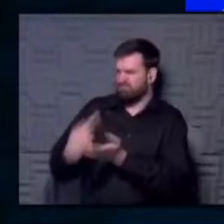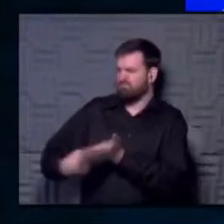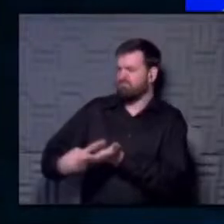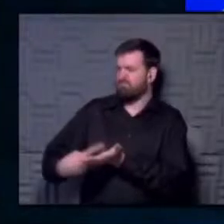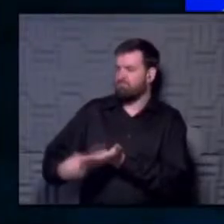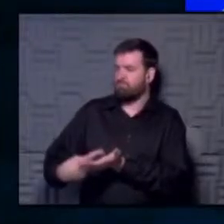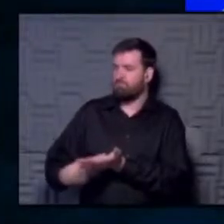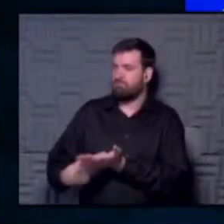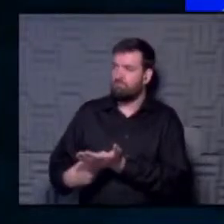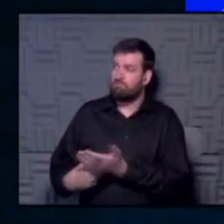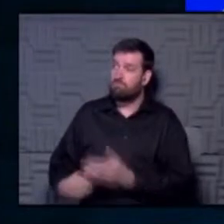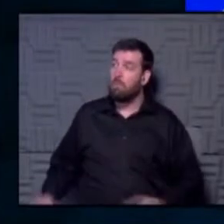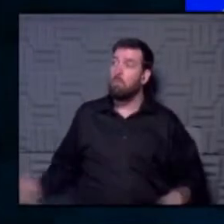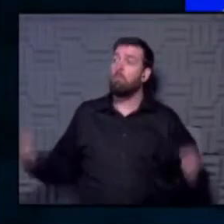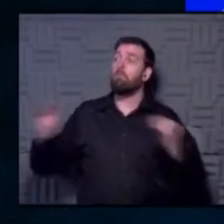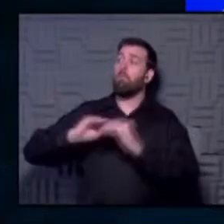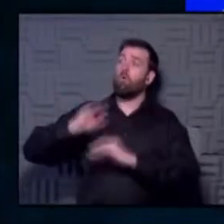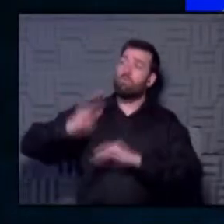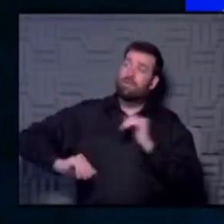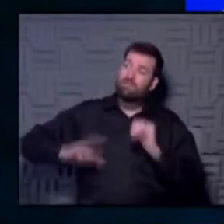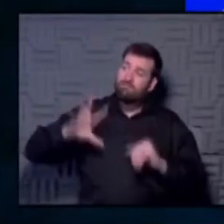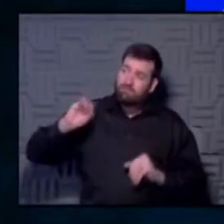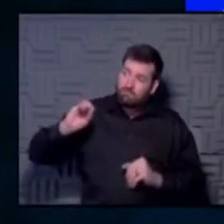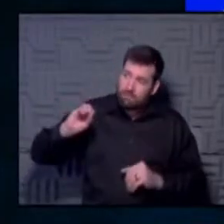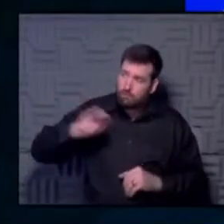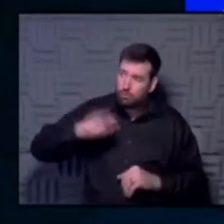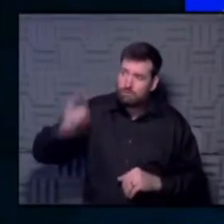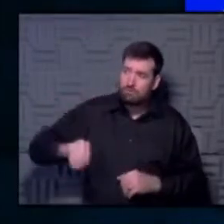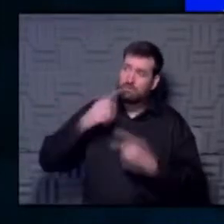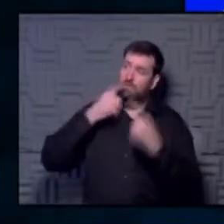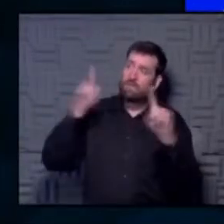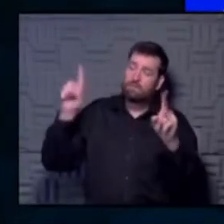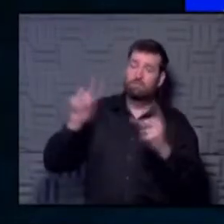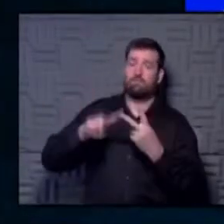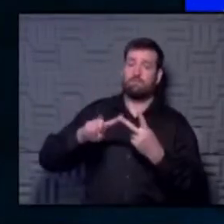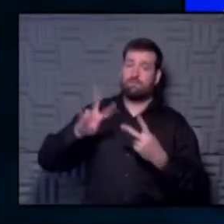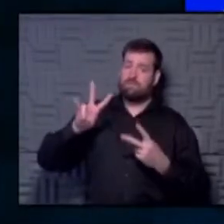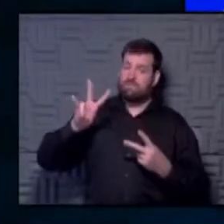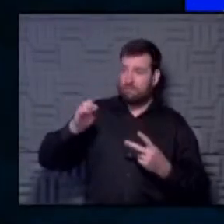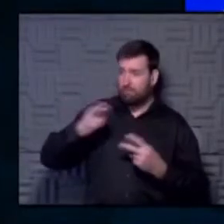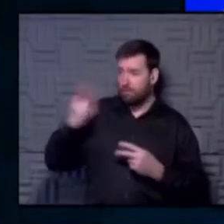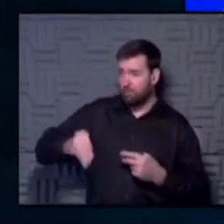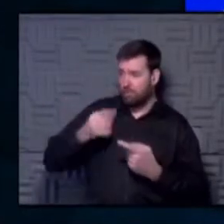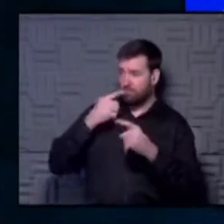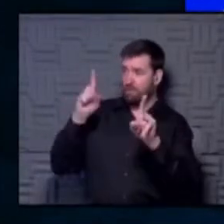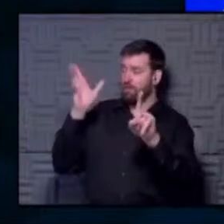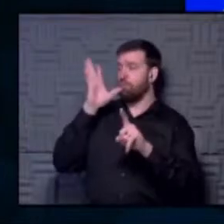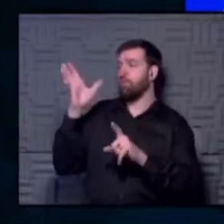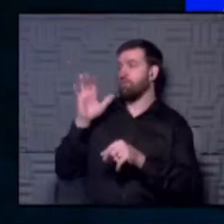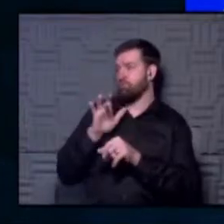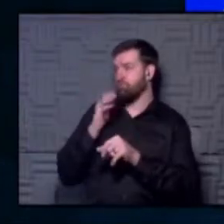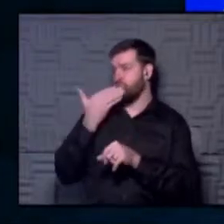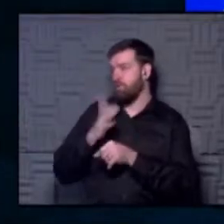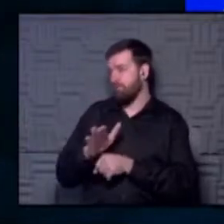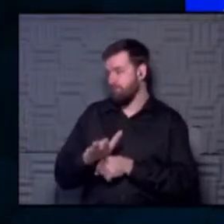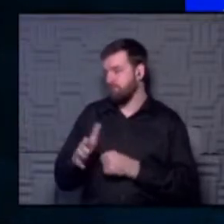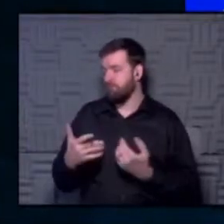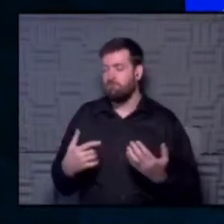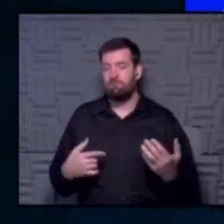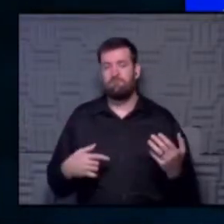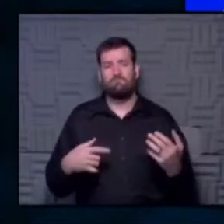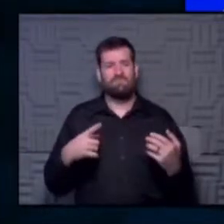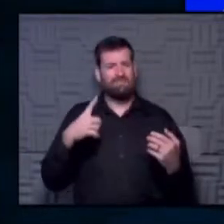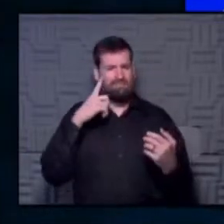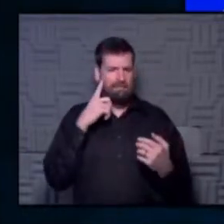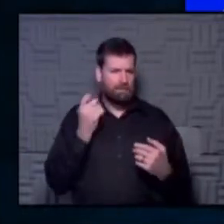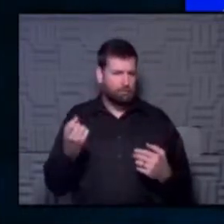it's greater than 50% effective or greater than 70% effective, that will be good enough to go out there. And I think I understand